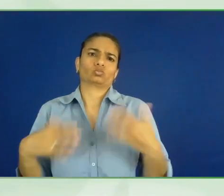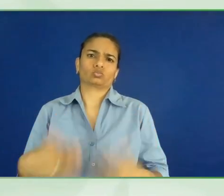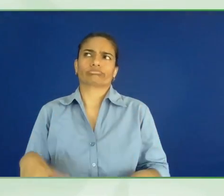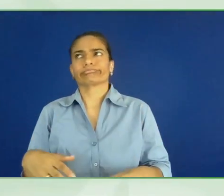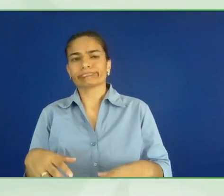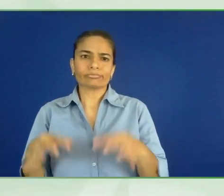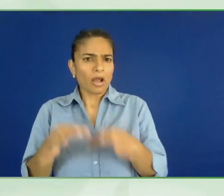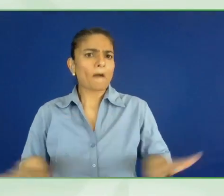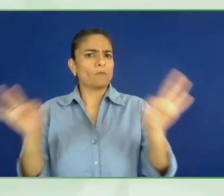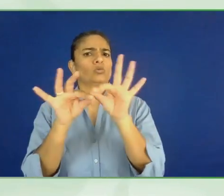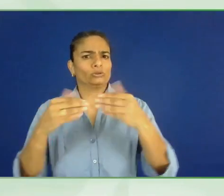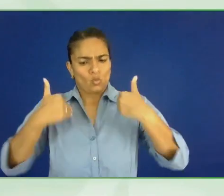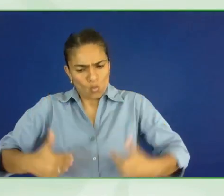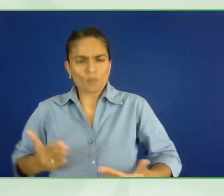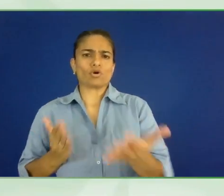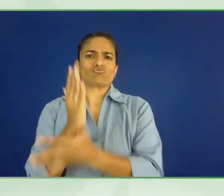with disabilities